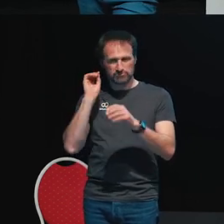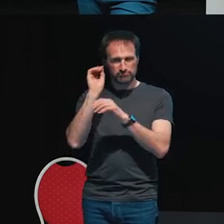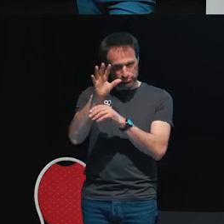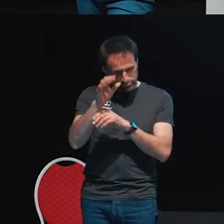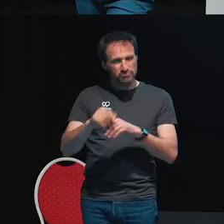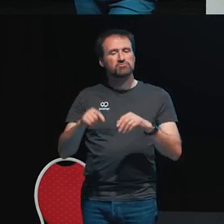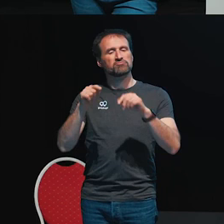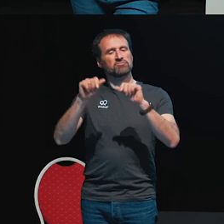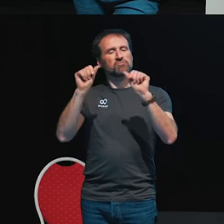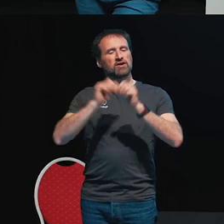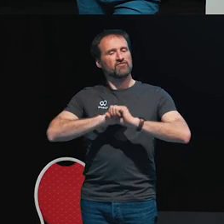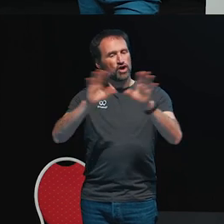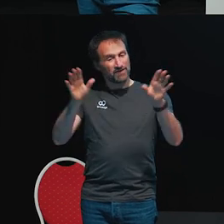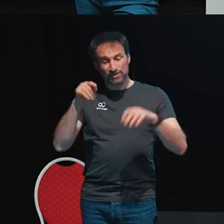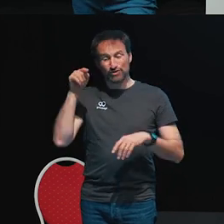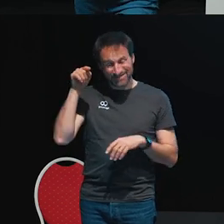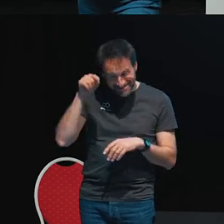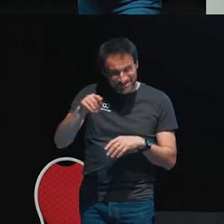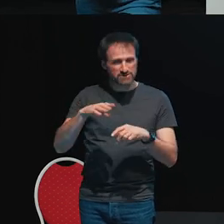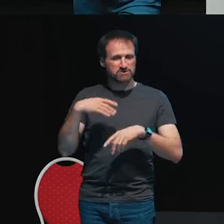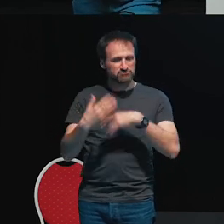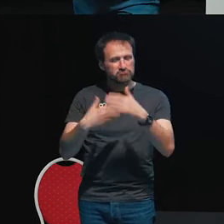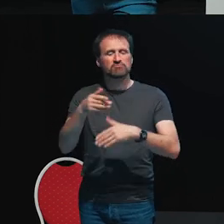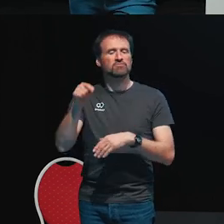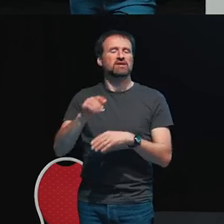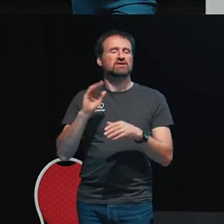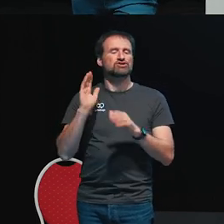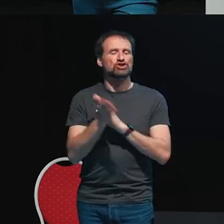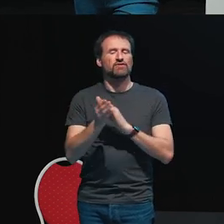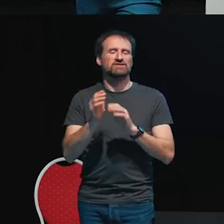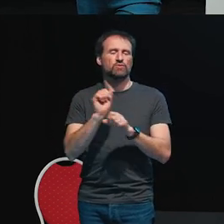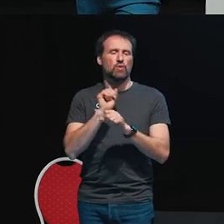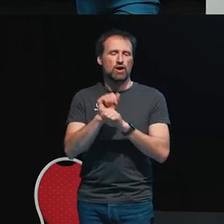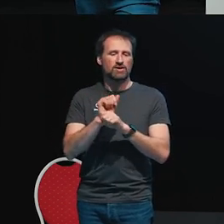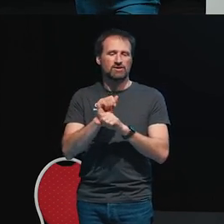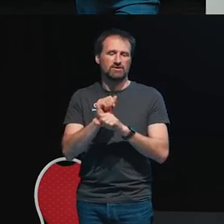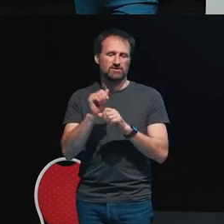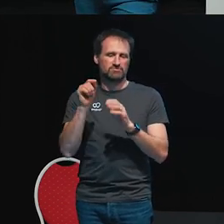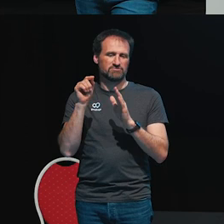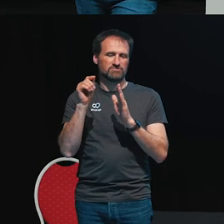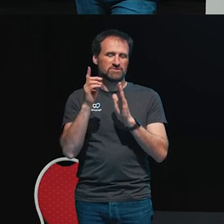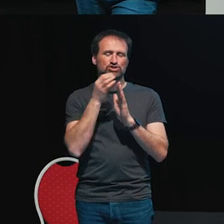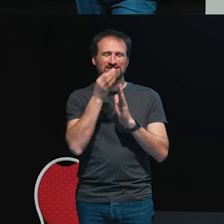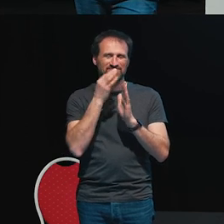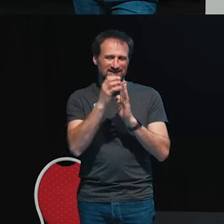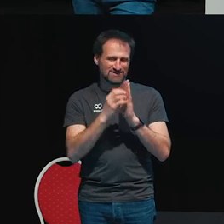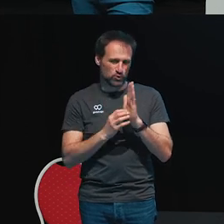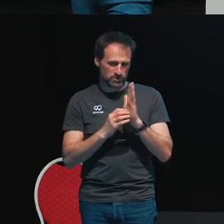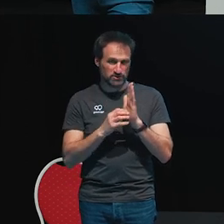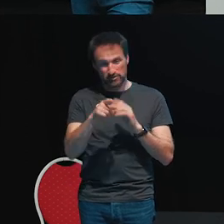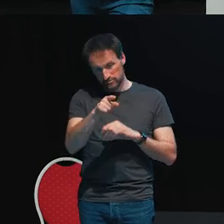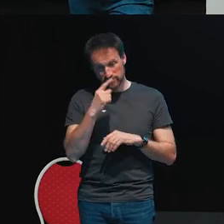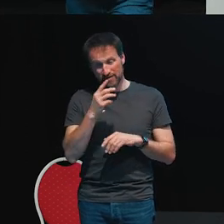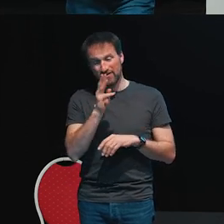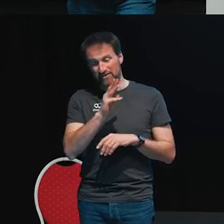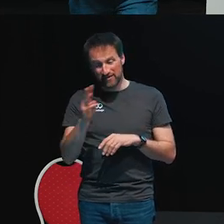eventually evolved into Service Worker specification. So if you go to w3c/Service Worker repo, the specification repo, and look